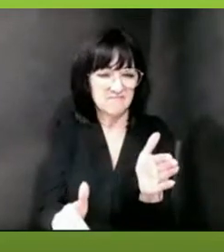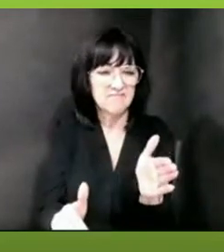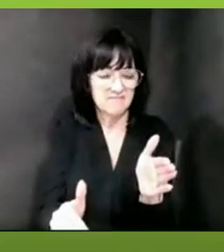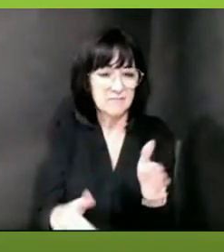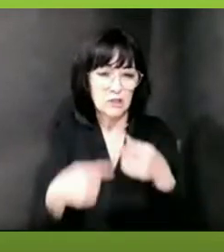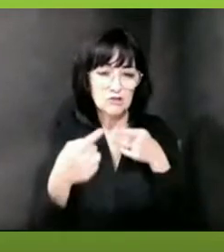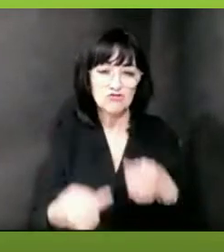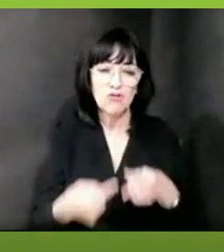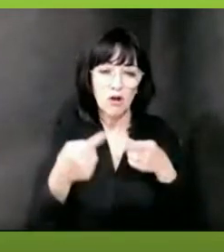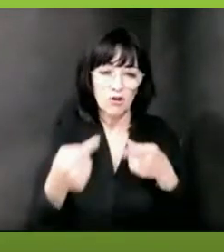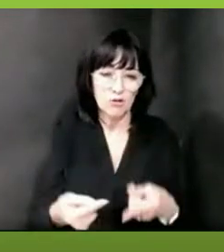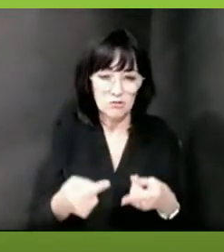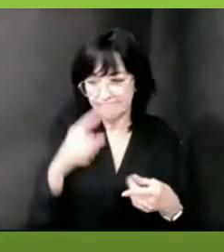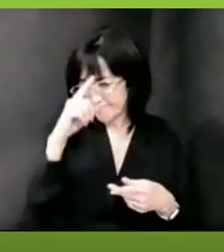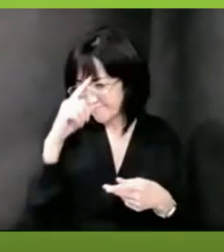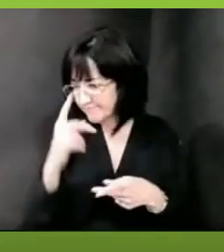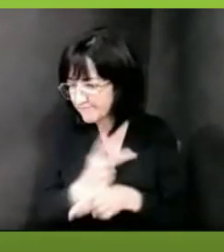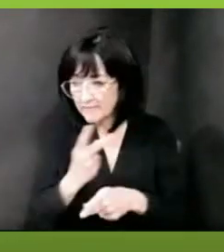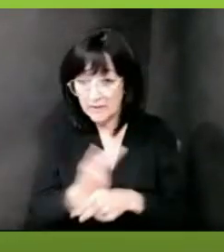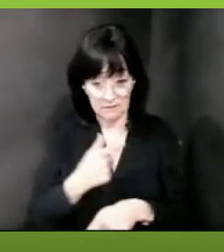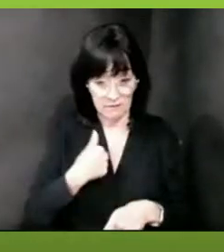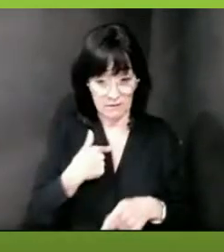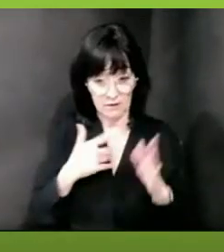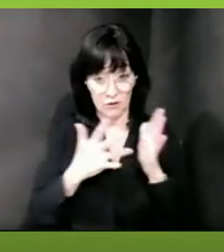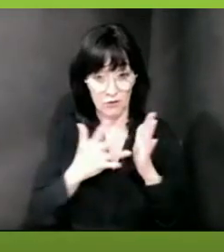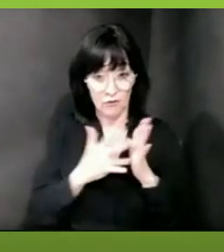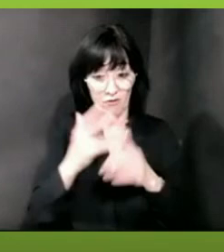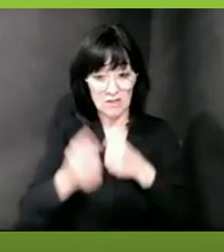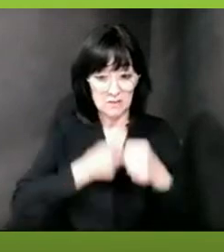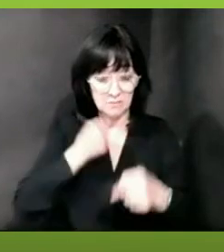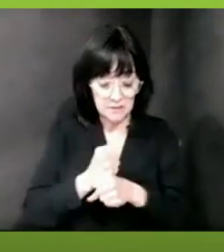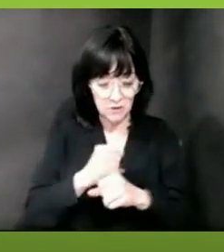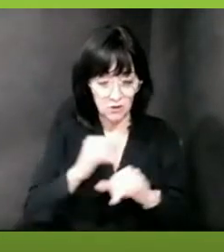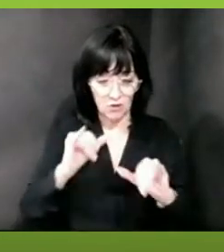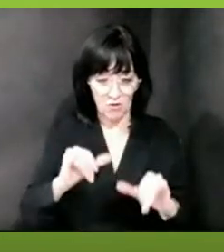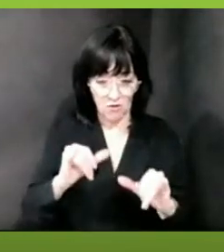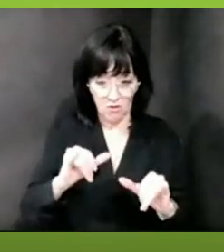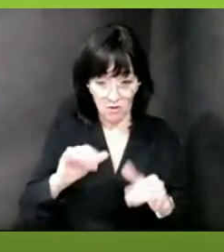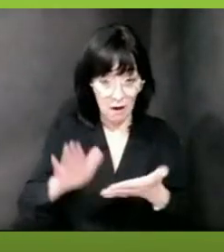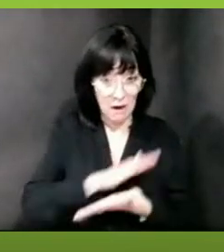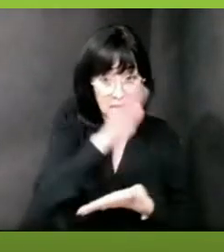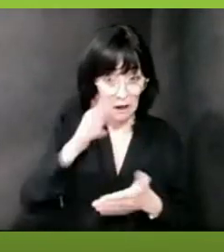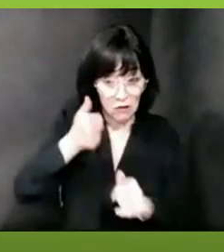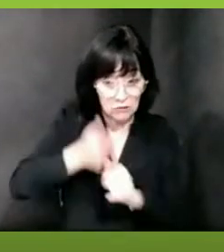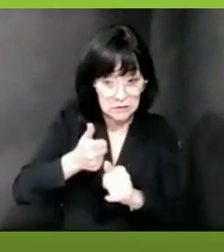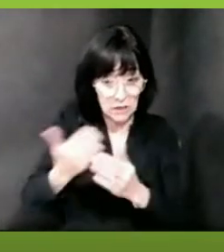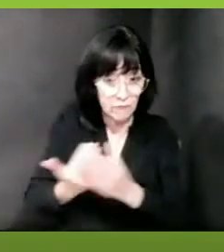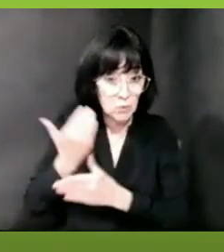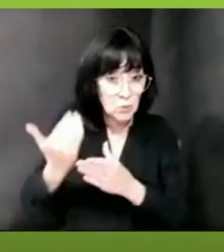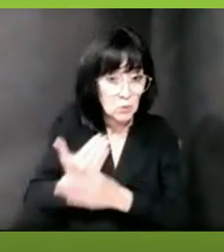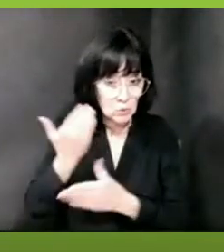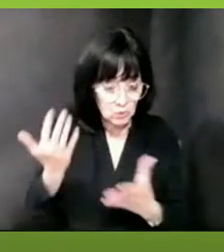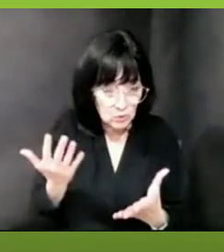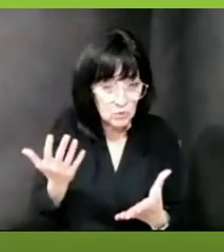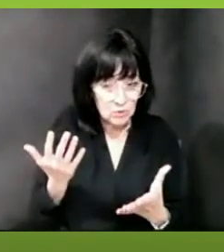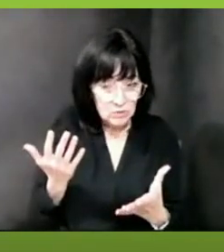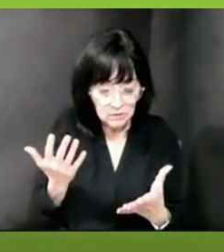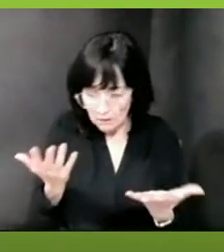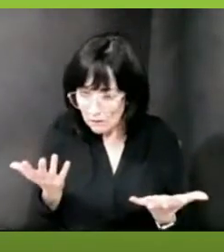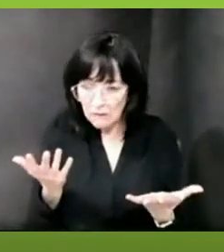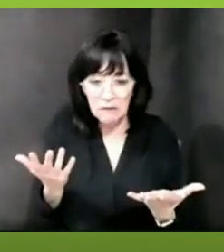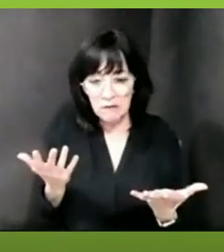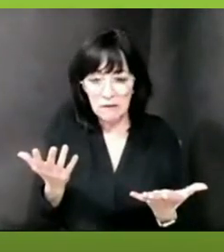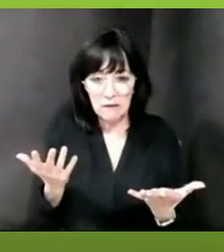landscape. First years, just figuring out college and the pandemic. Upperclassmen who have lost very exciting